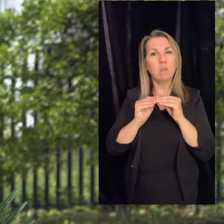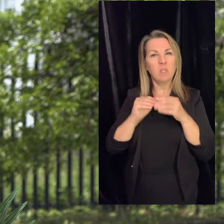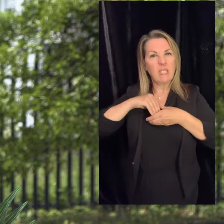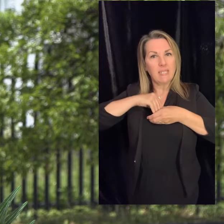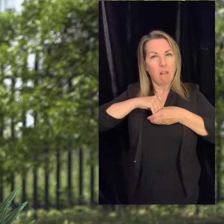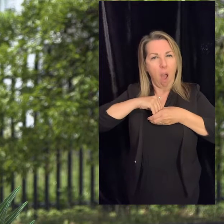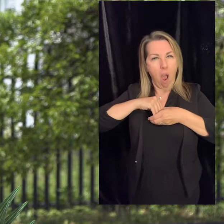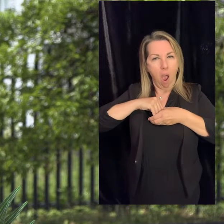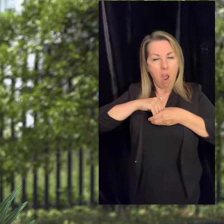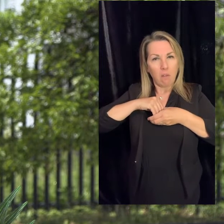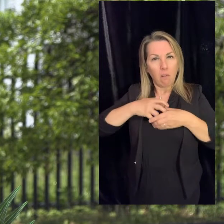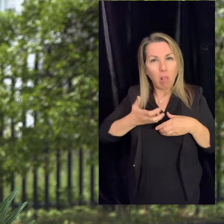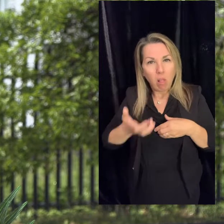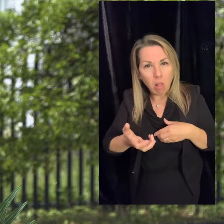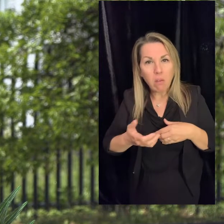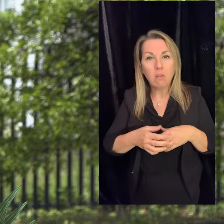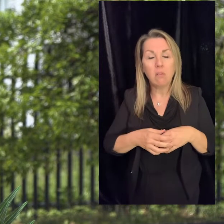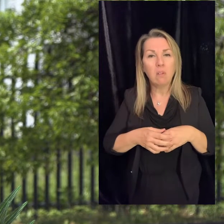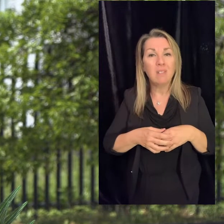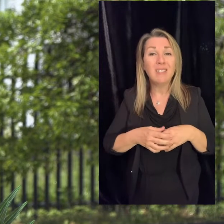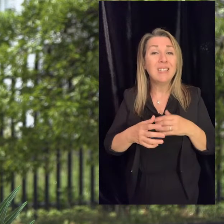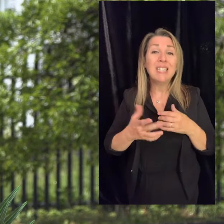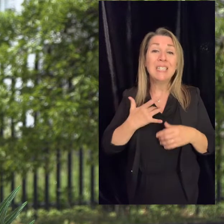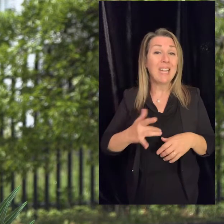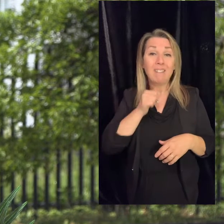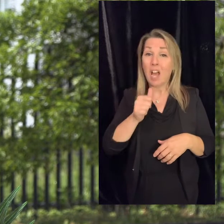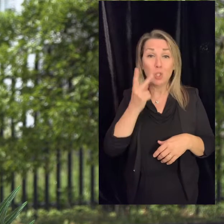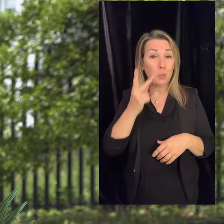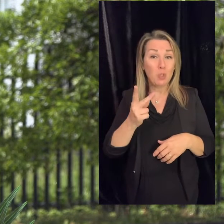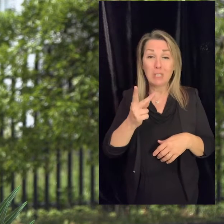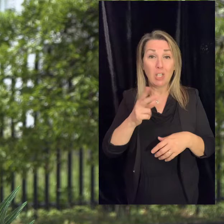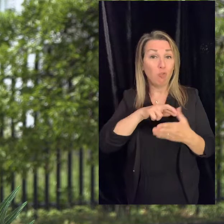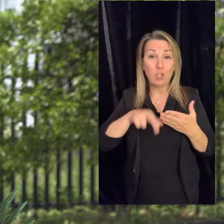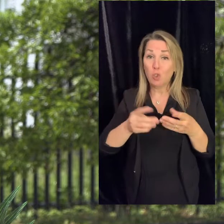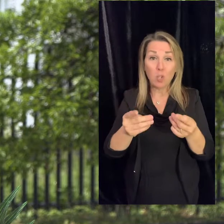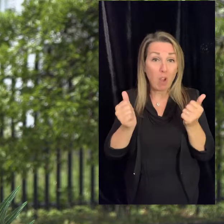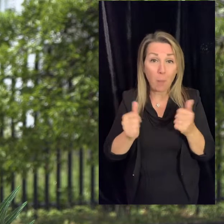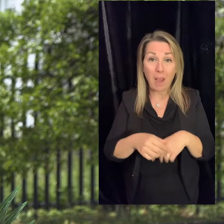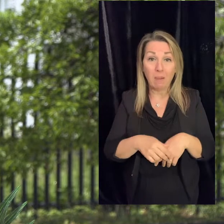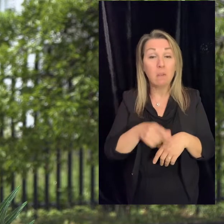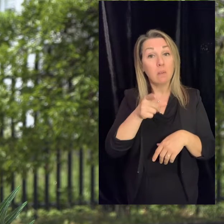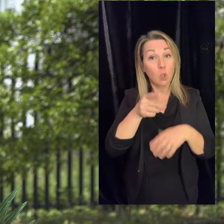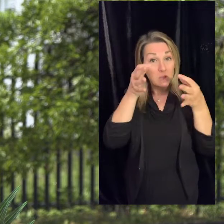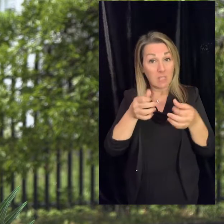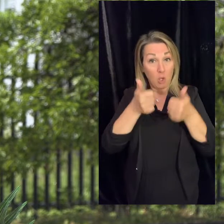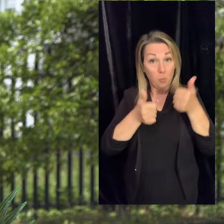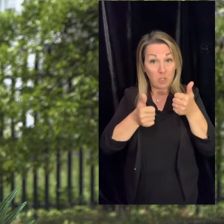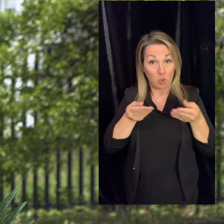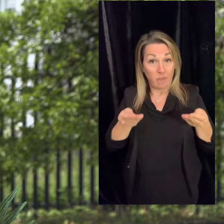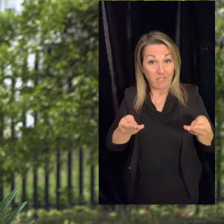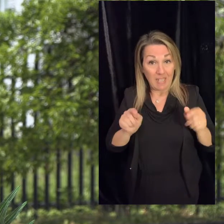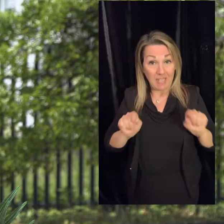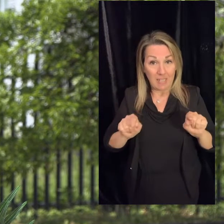guts. And you usually don't see an immediate result. Which wolf you choose to feed will determine who you are.